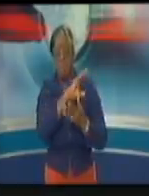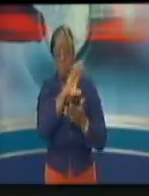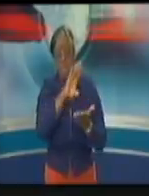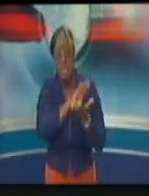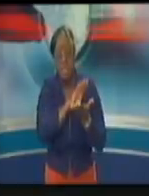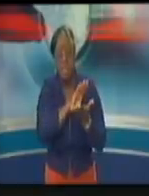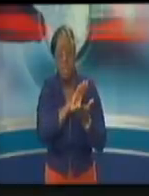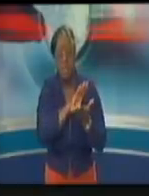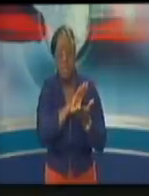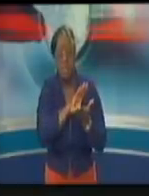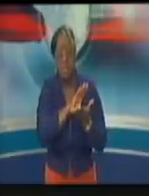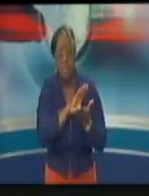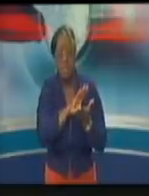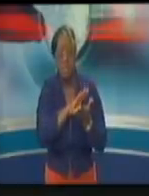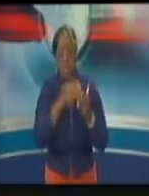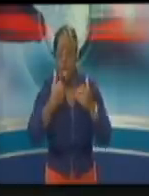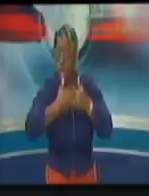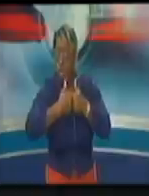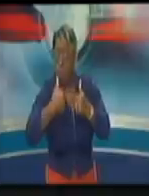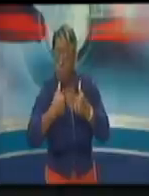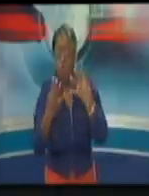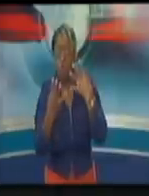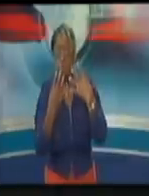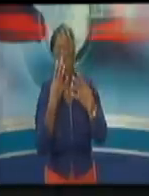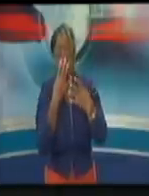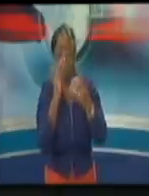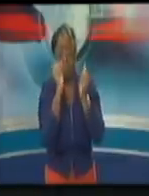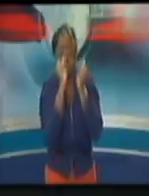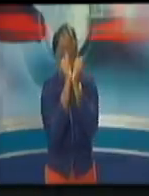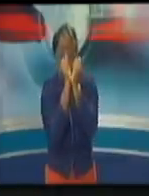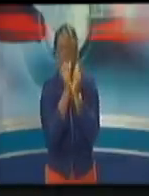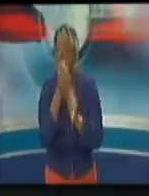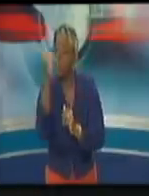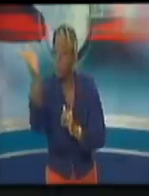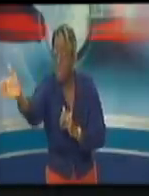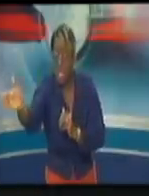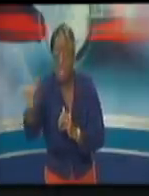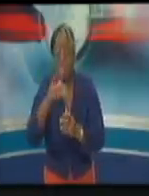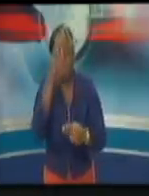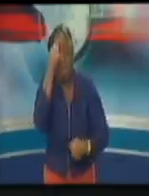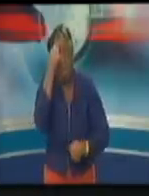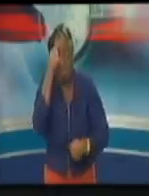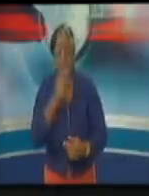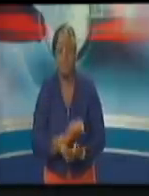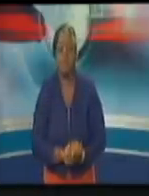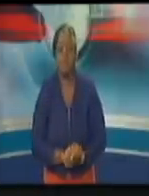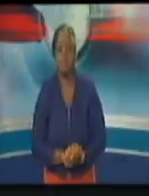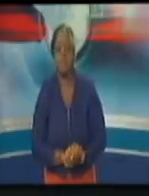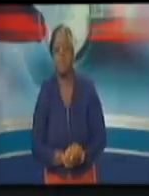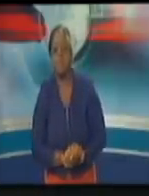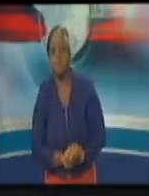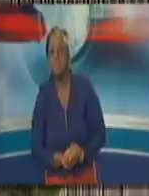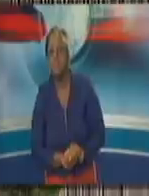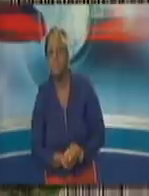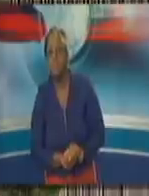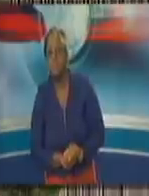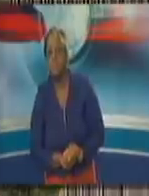as a quarantine station. So I just wanted to know the capacity of Ministry of Health officials. Which facility is that, you say?